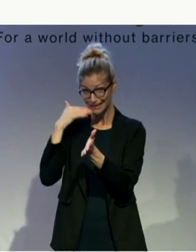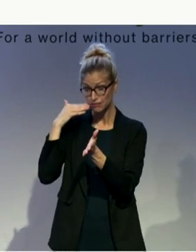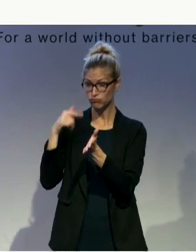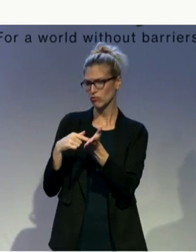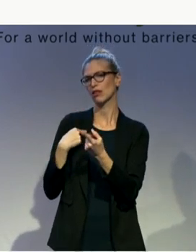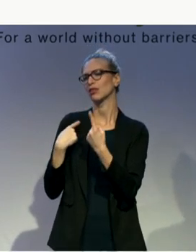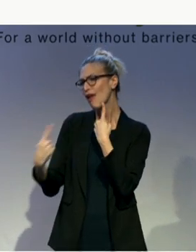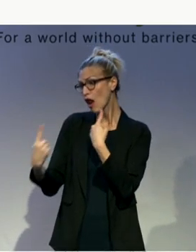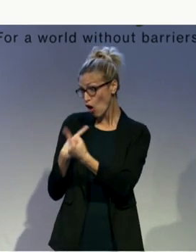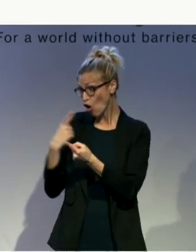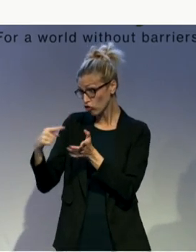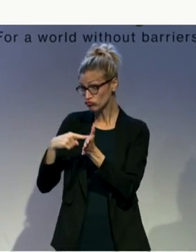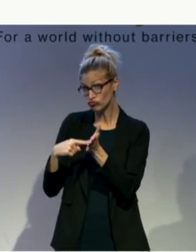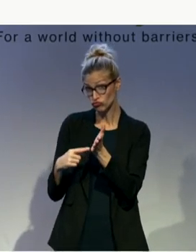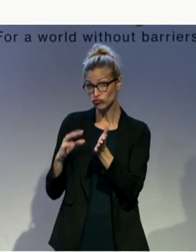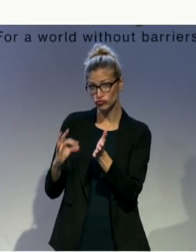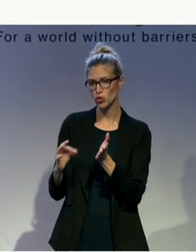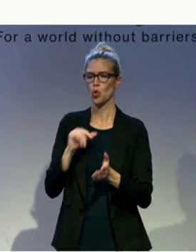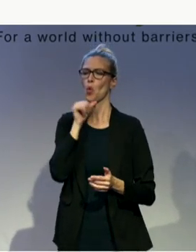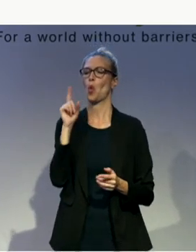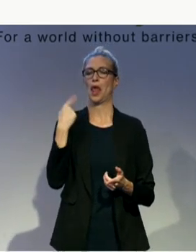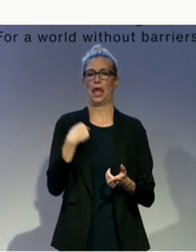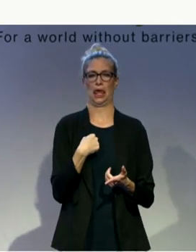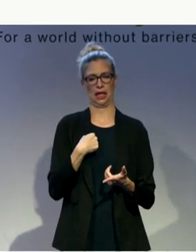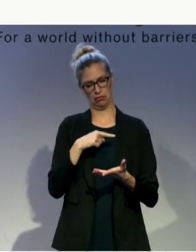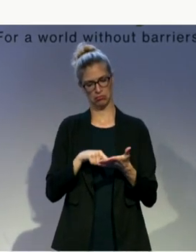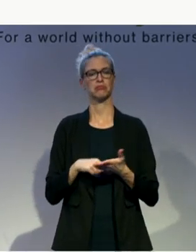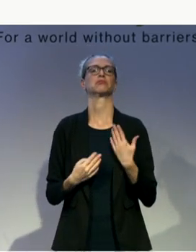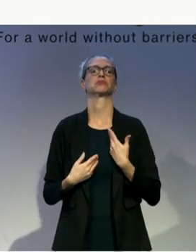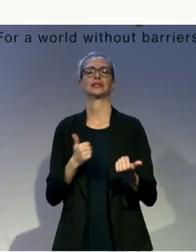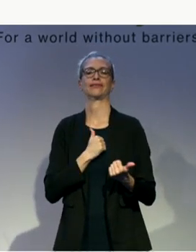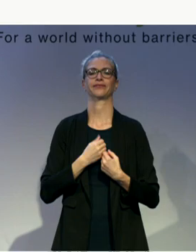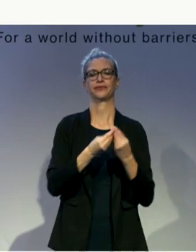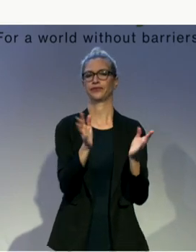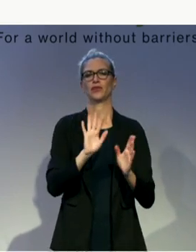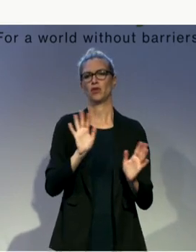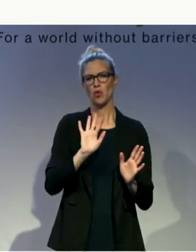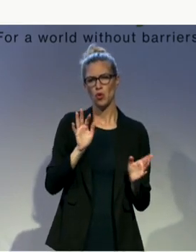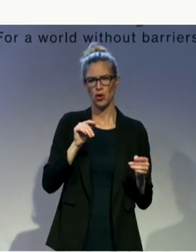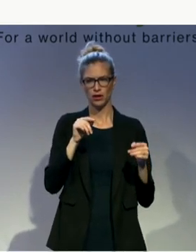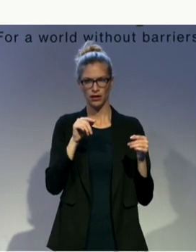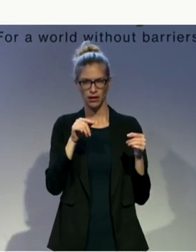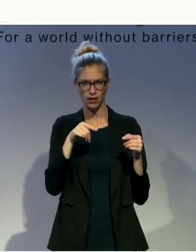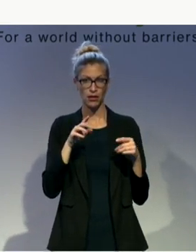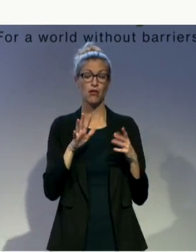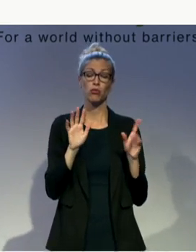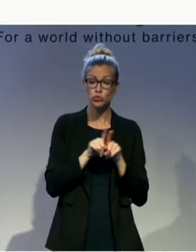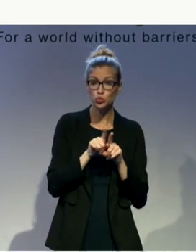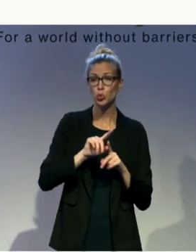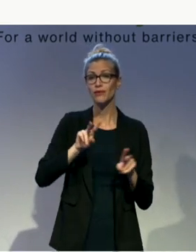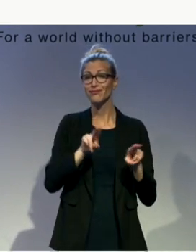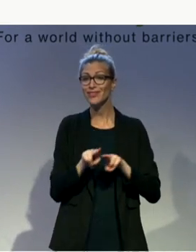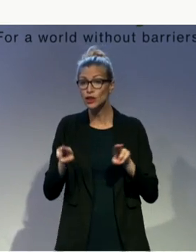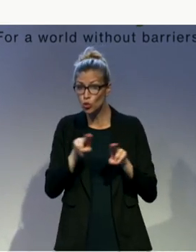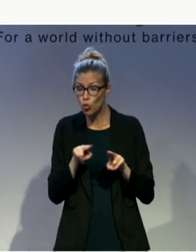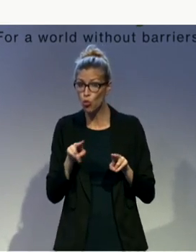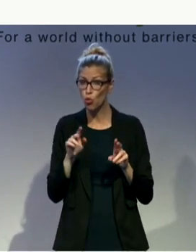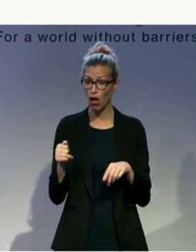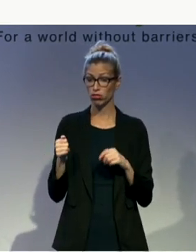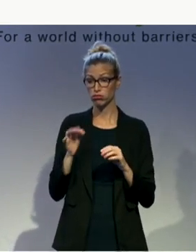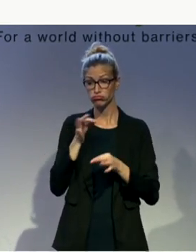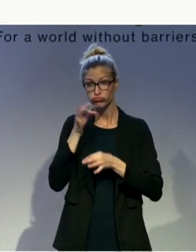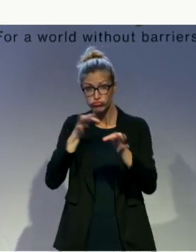And we often point to other documents, maybe to a film that is good for explaining something. But we start with